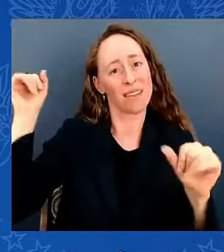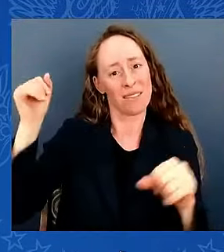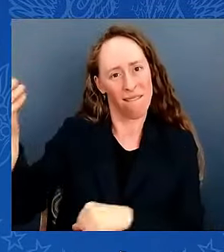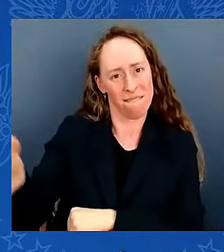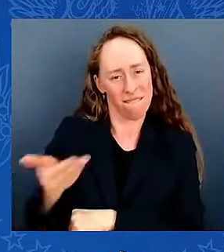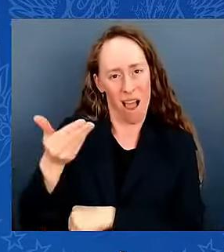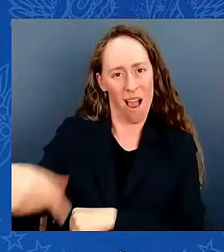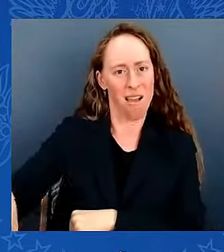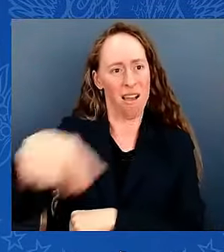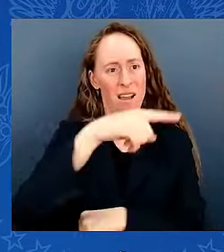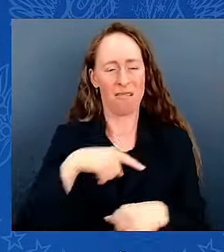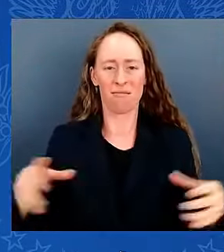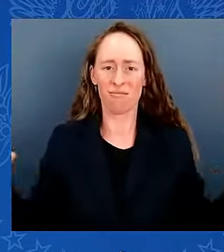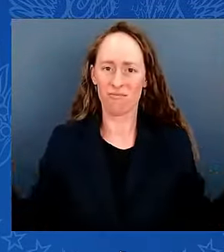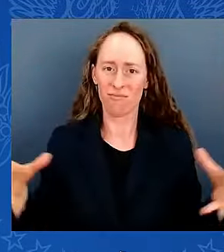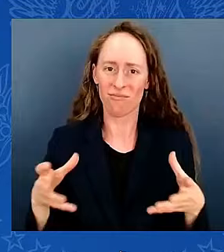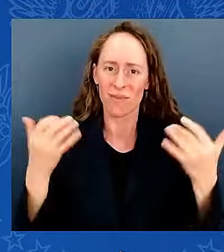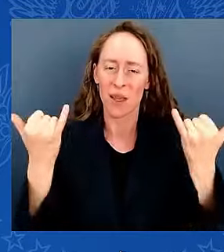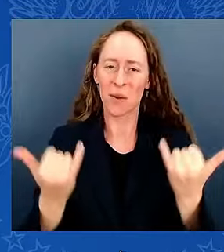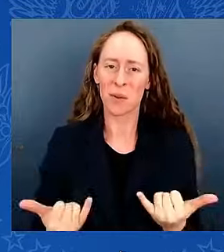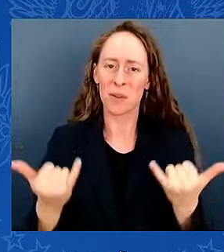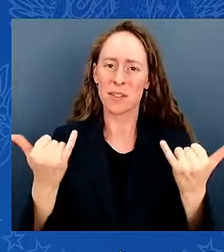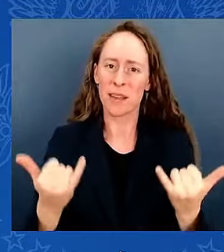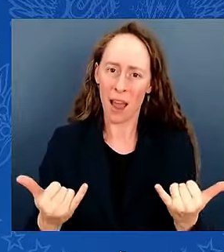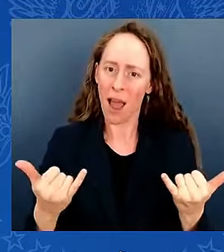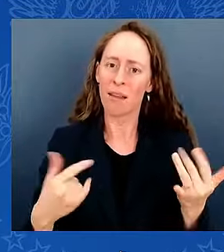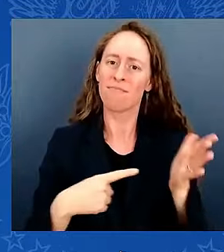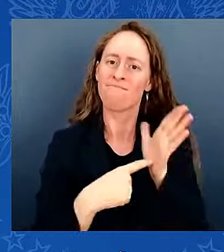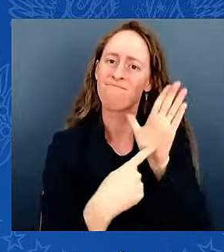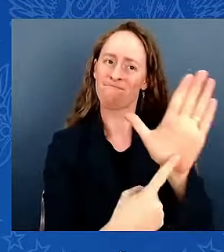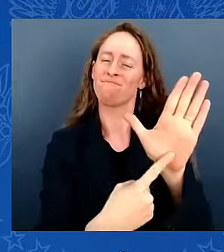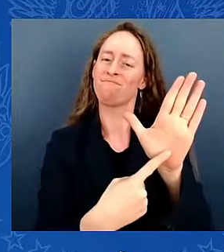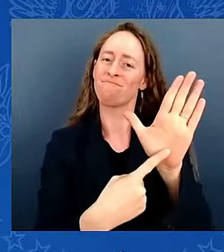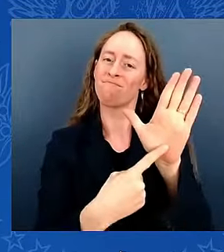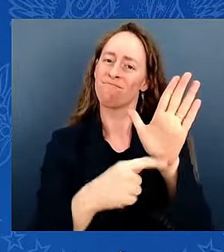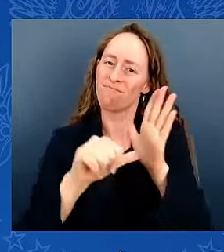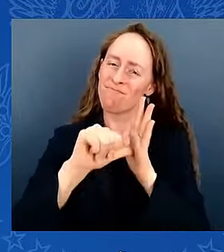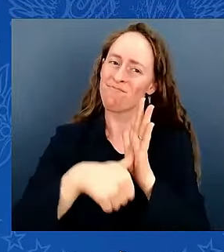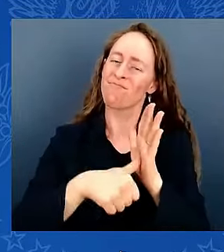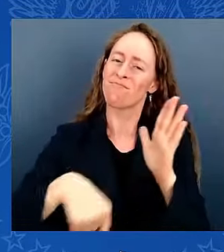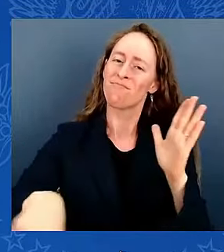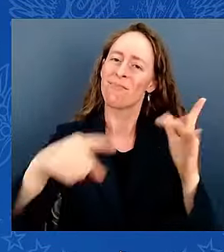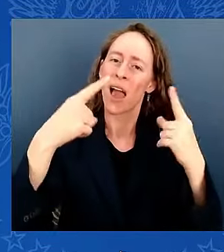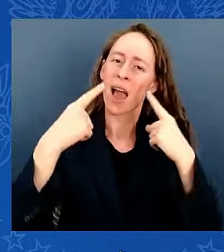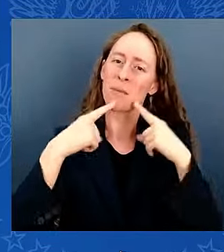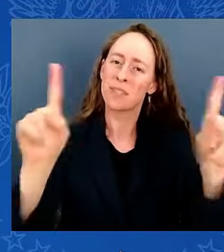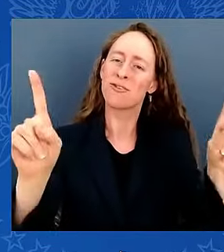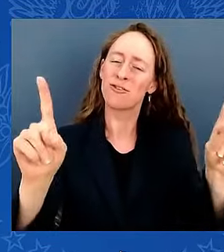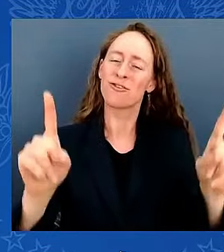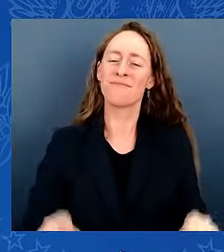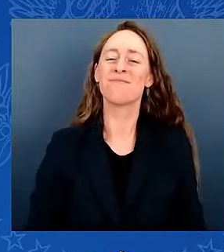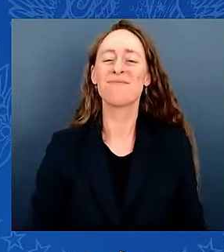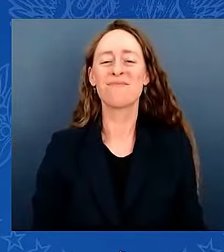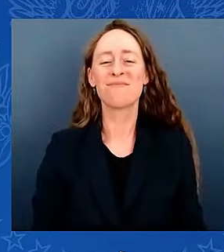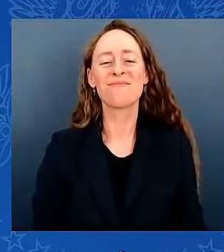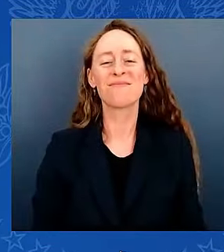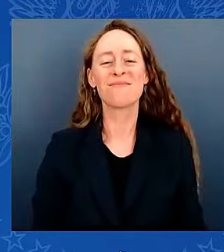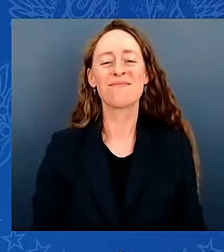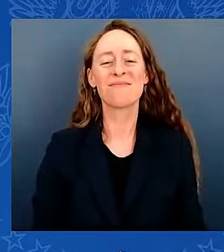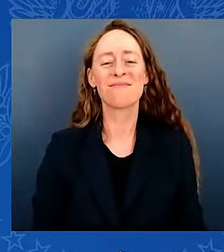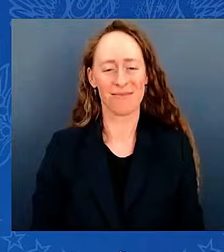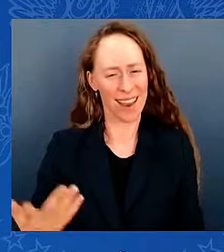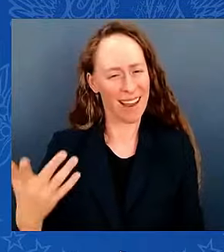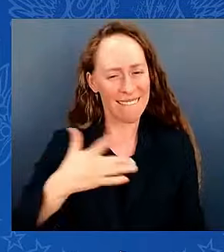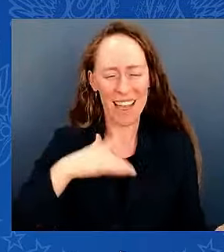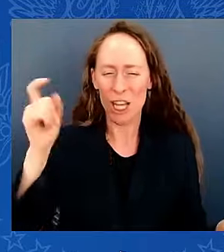accomplishments. So, you know, I think we probably should do this every month. What do you guys think? I'll